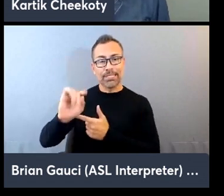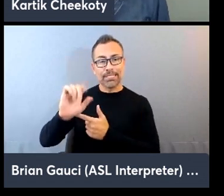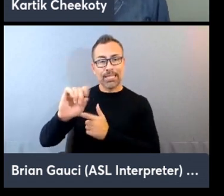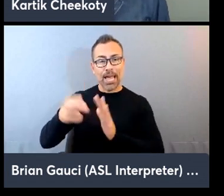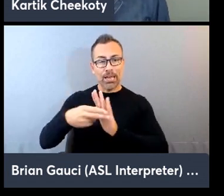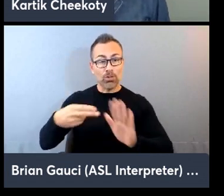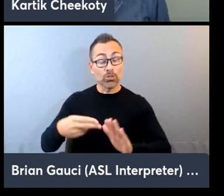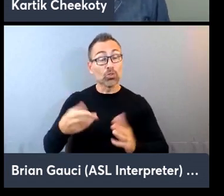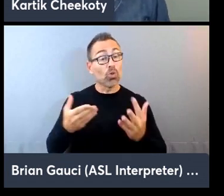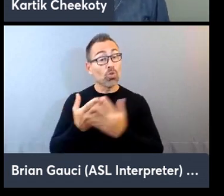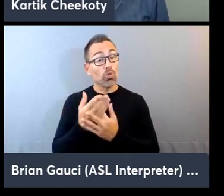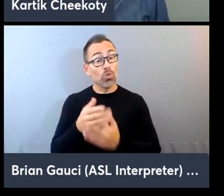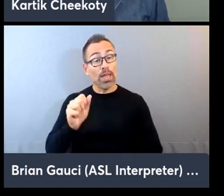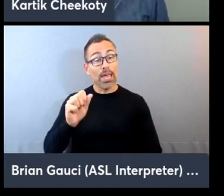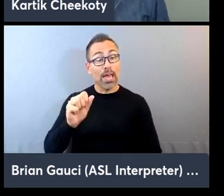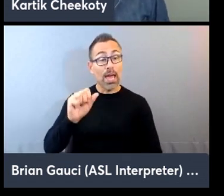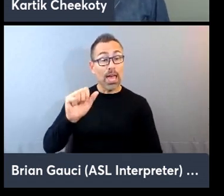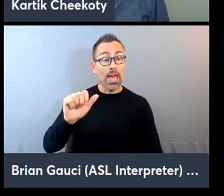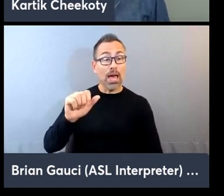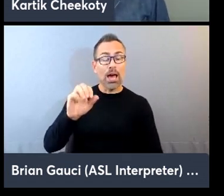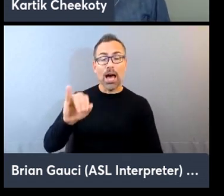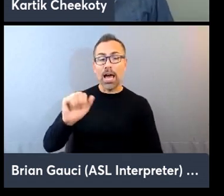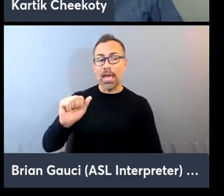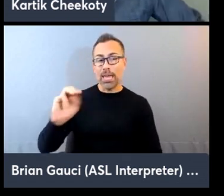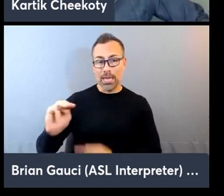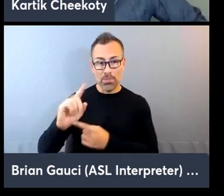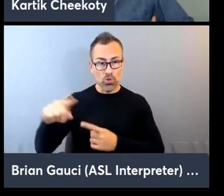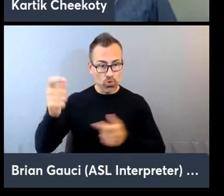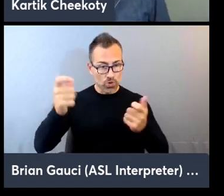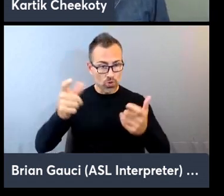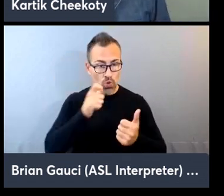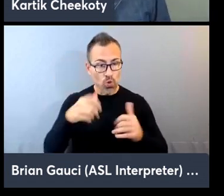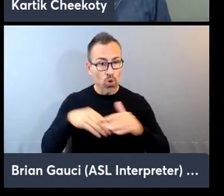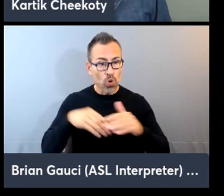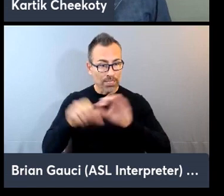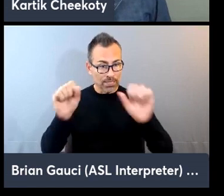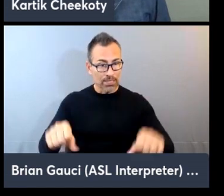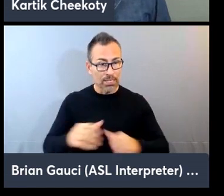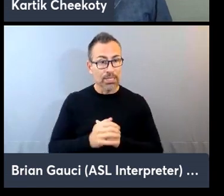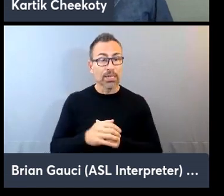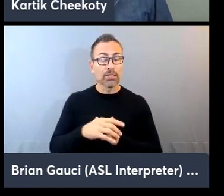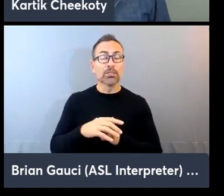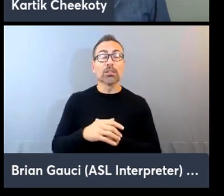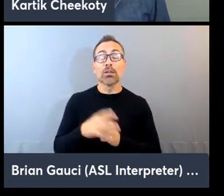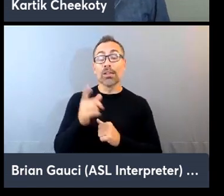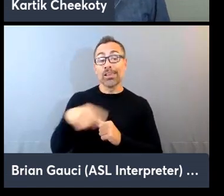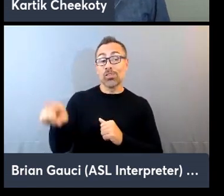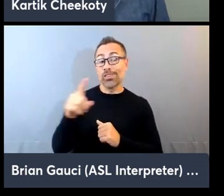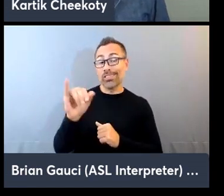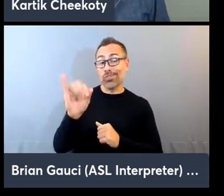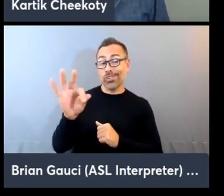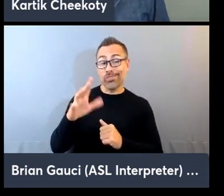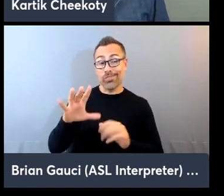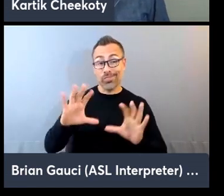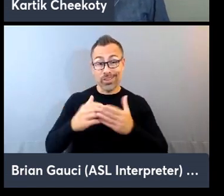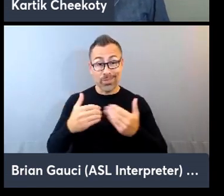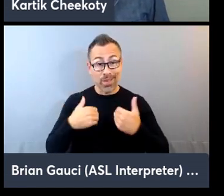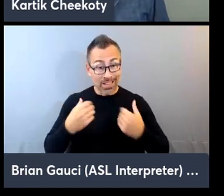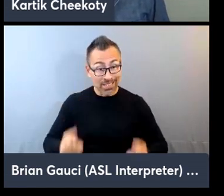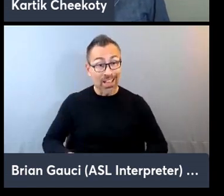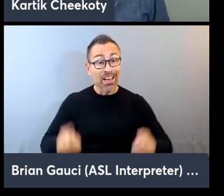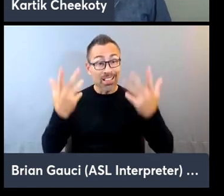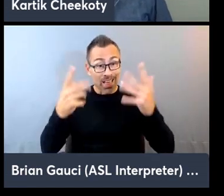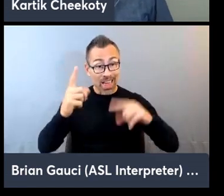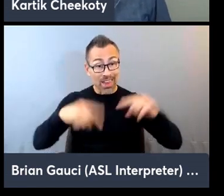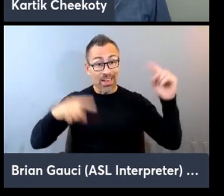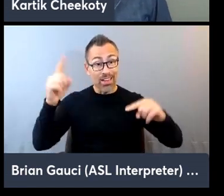control who has access to TA priority. So your account team is aware of which individuals in your organization has actually